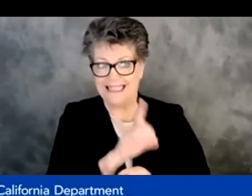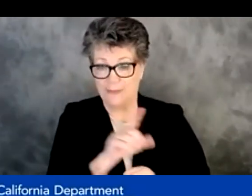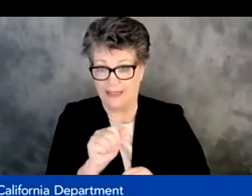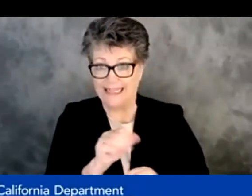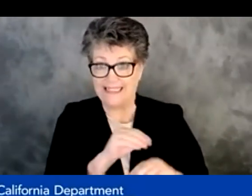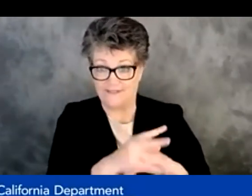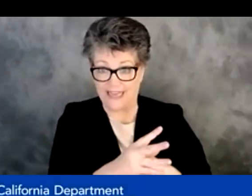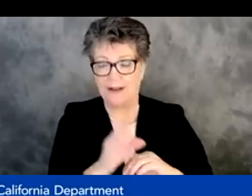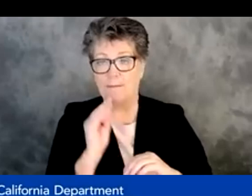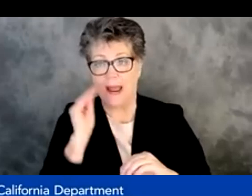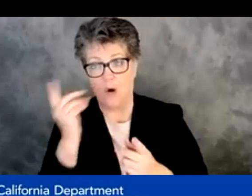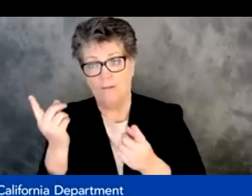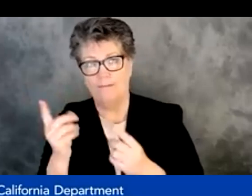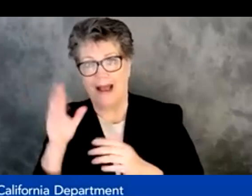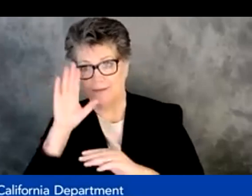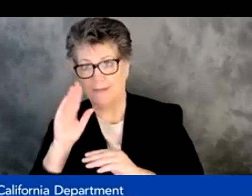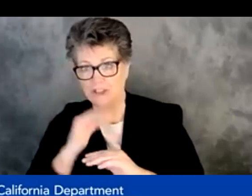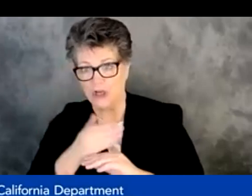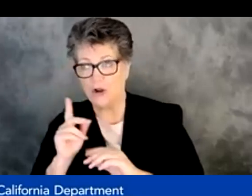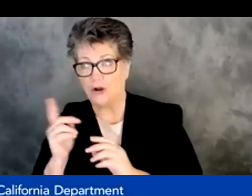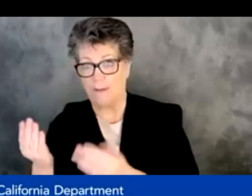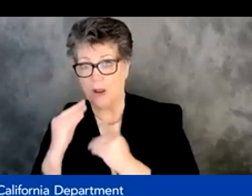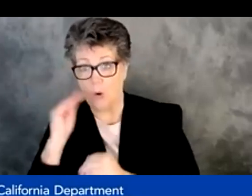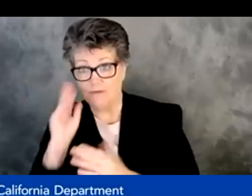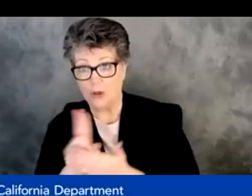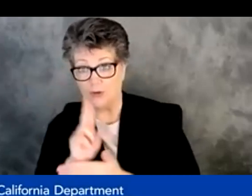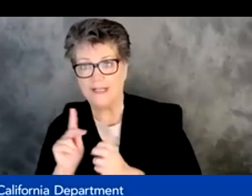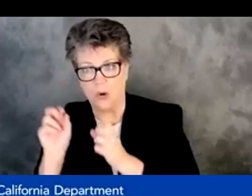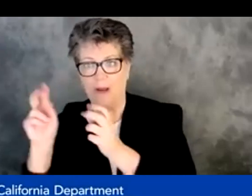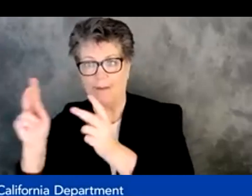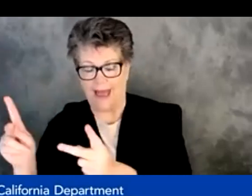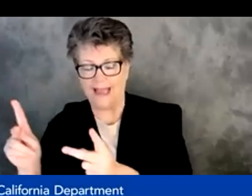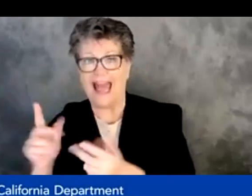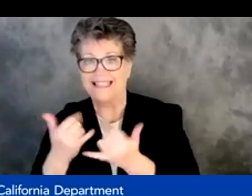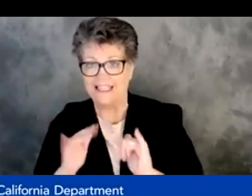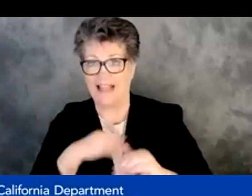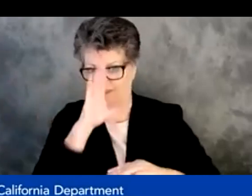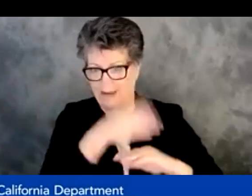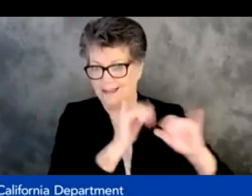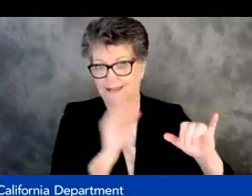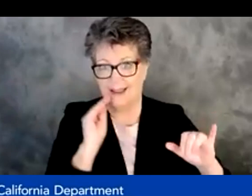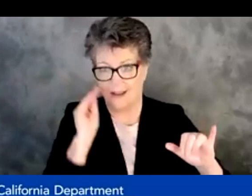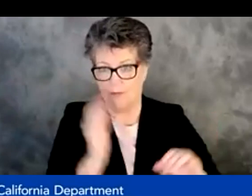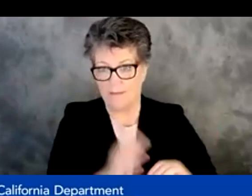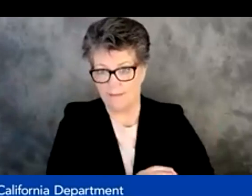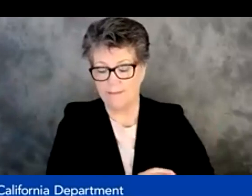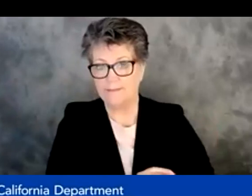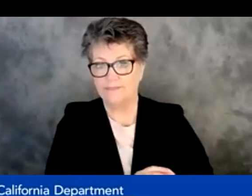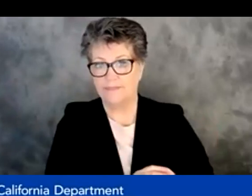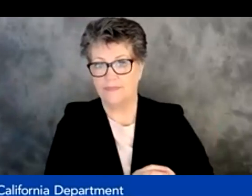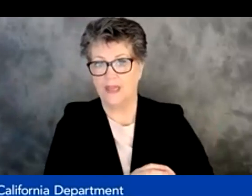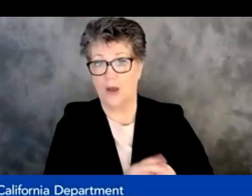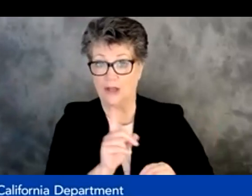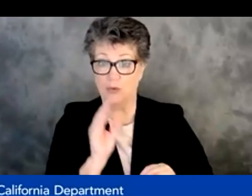coming home from the university, then going back, and still having my son staying home and one doing school